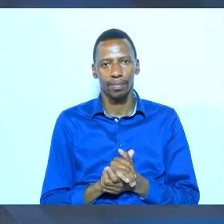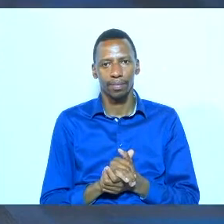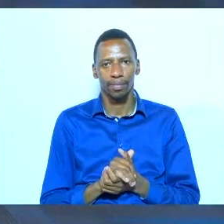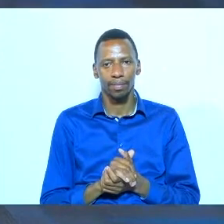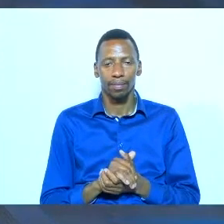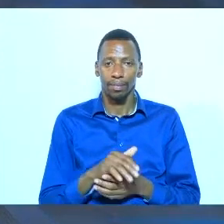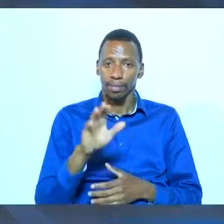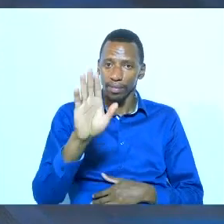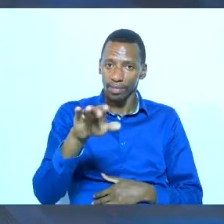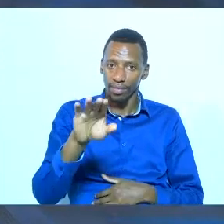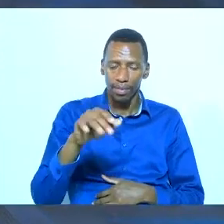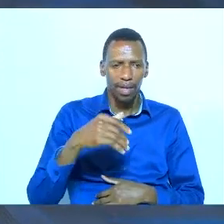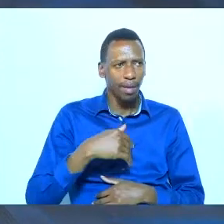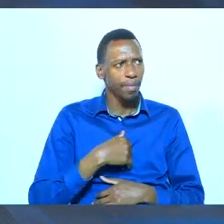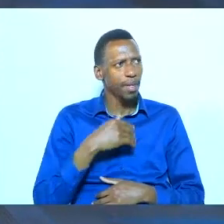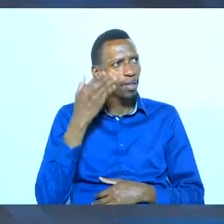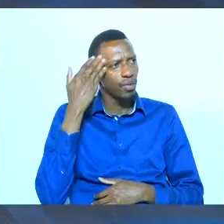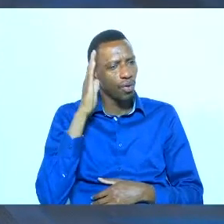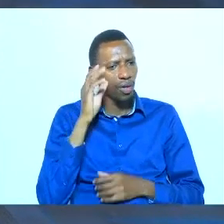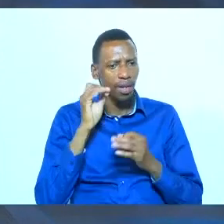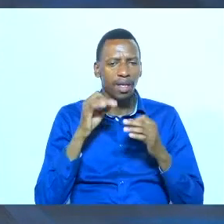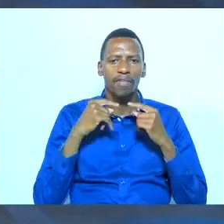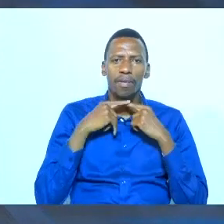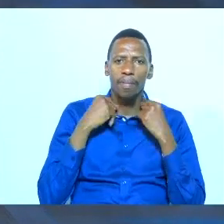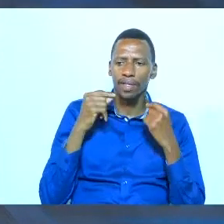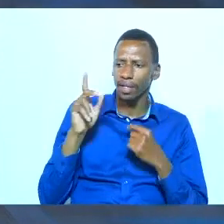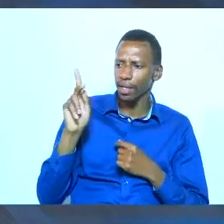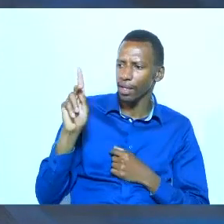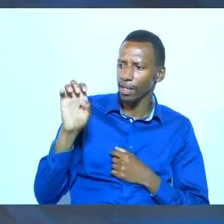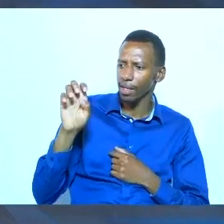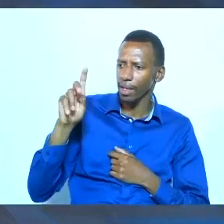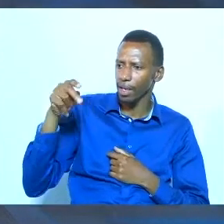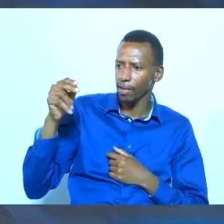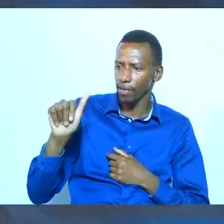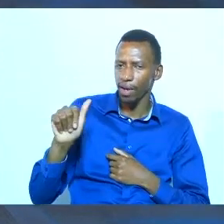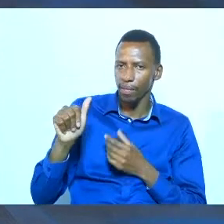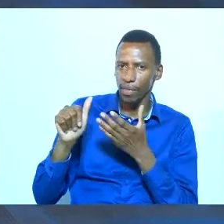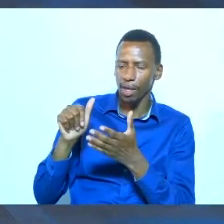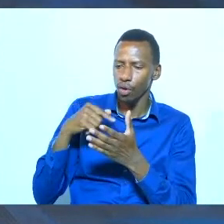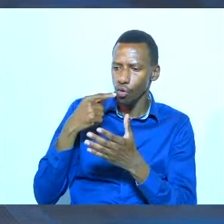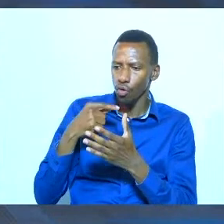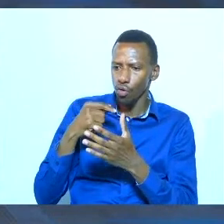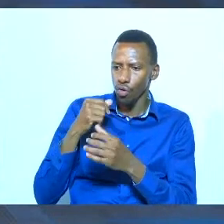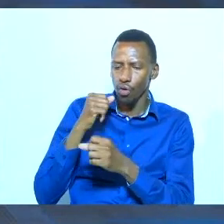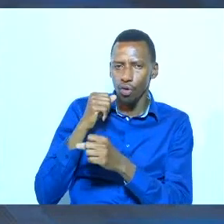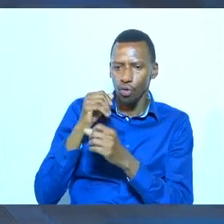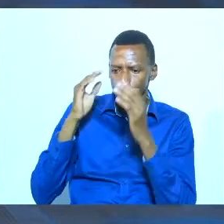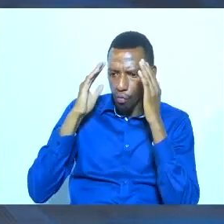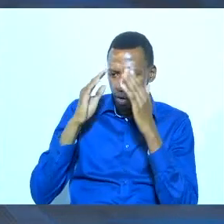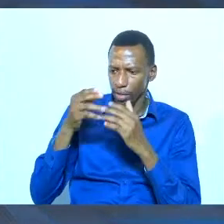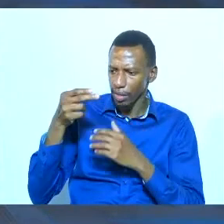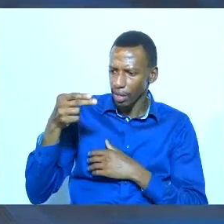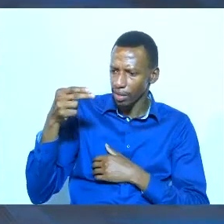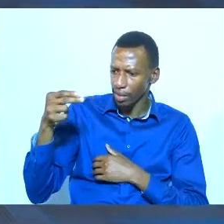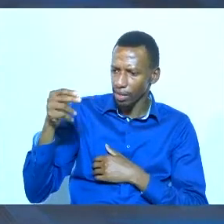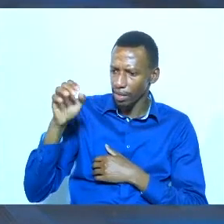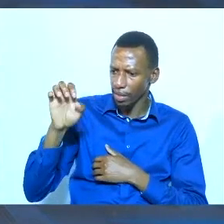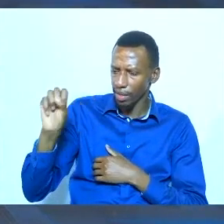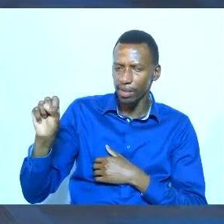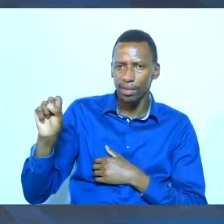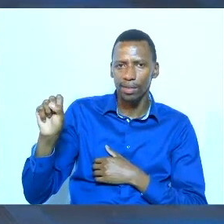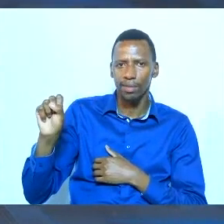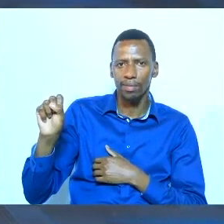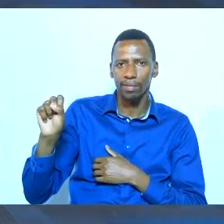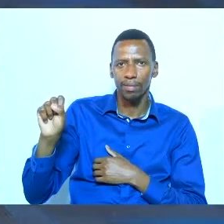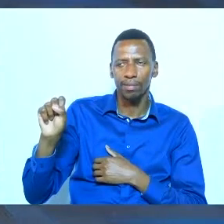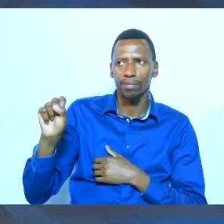25. By the way, I'm not sure whether Pastor Kefa is around, the one who is dealing with HHES. I'm not